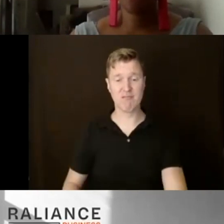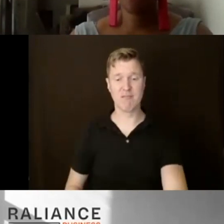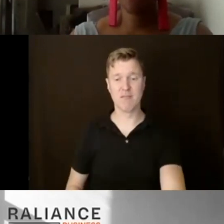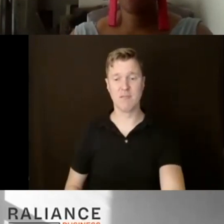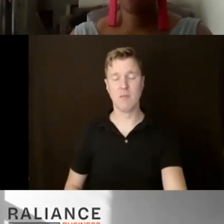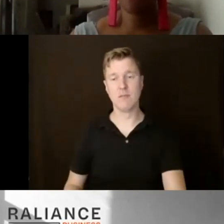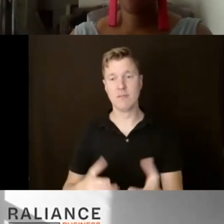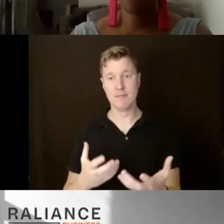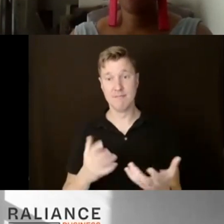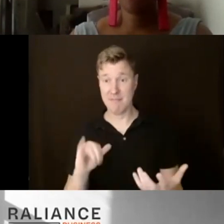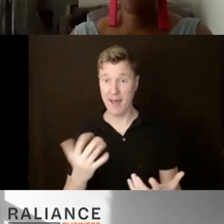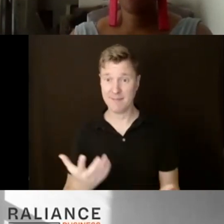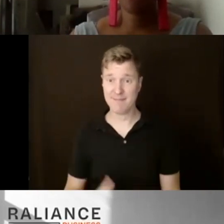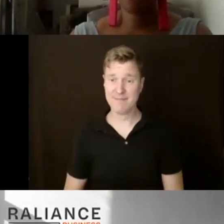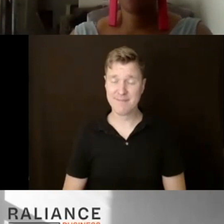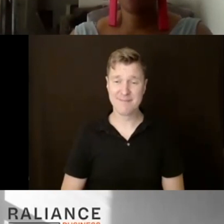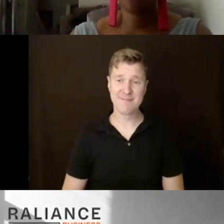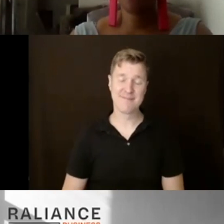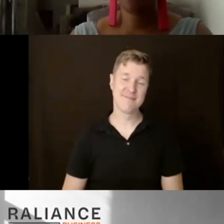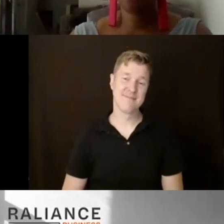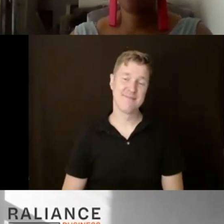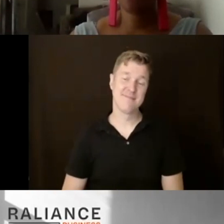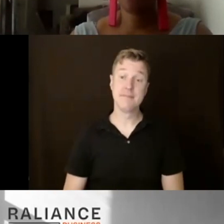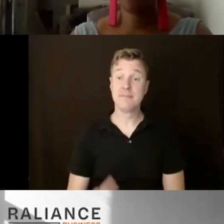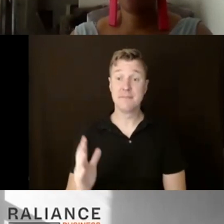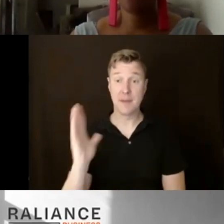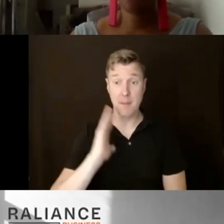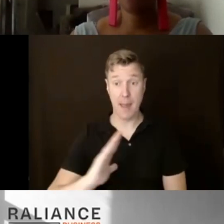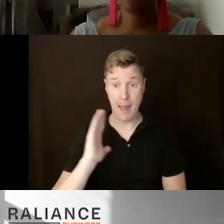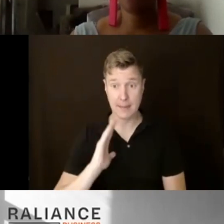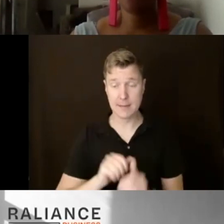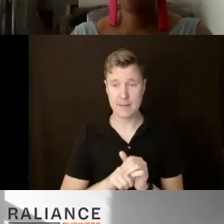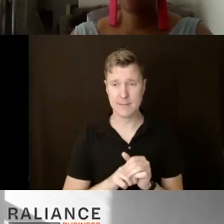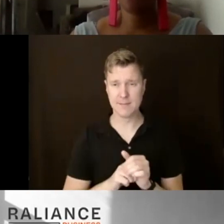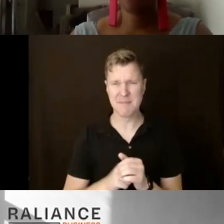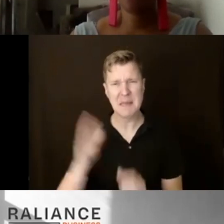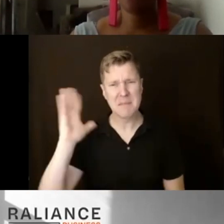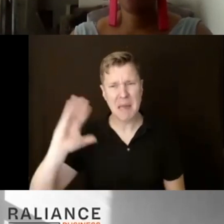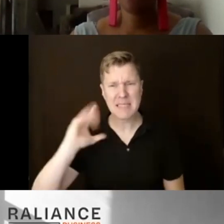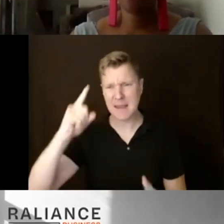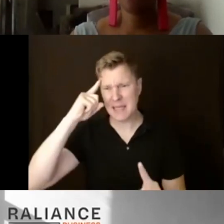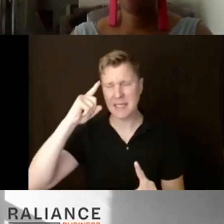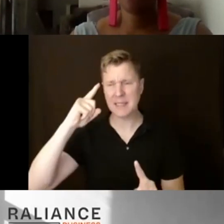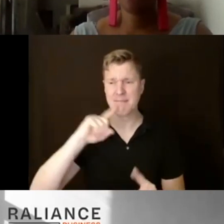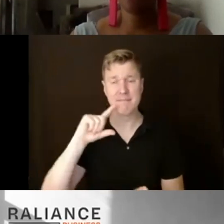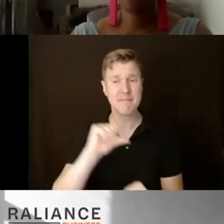more involved with. You know, in the past, I think that there definitely was